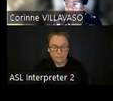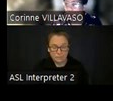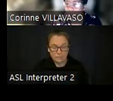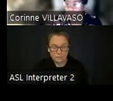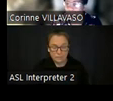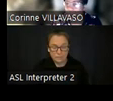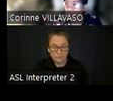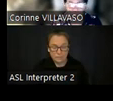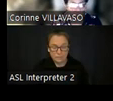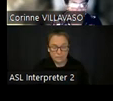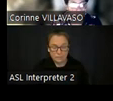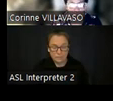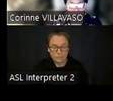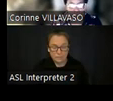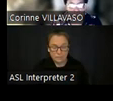Thank you, staff.